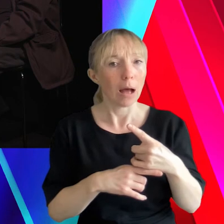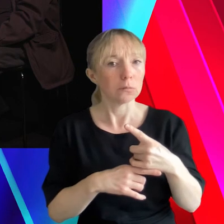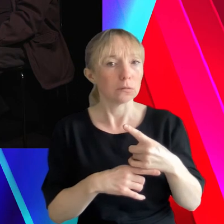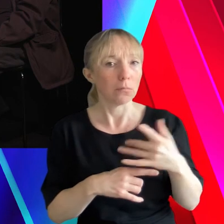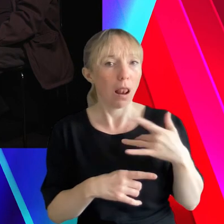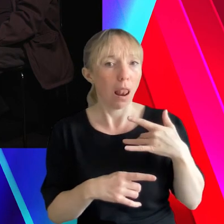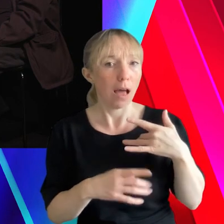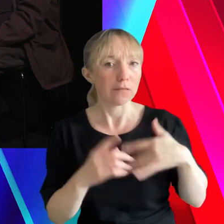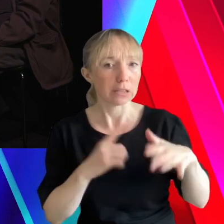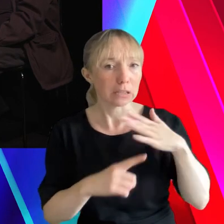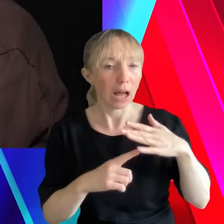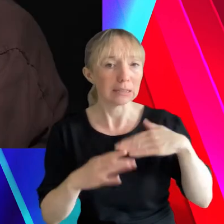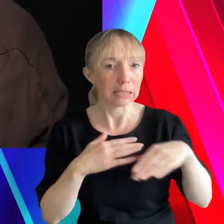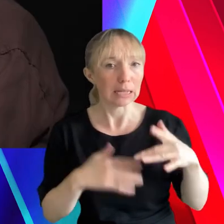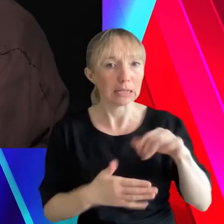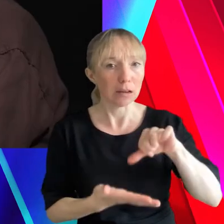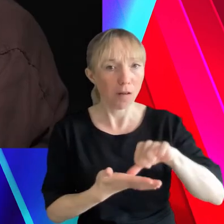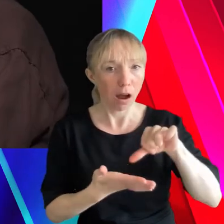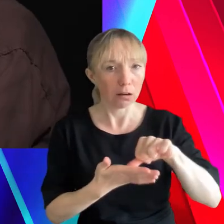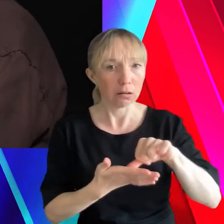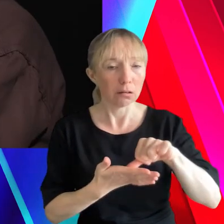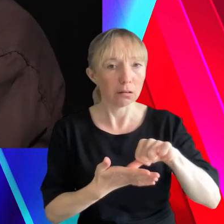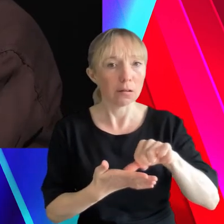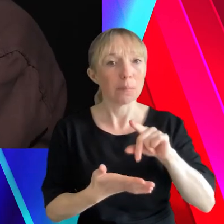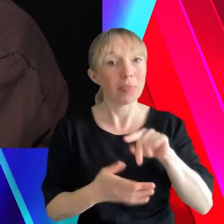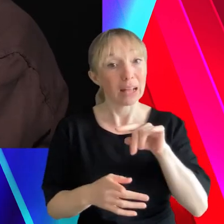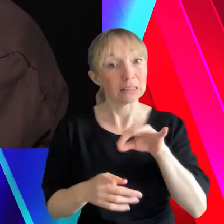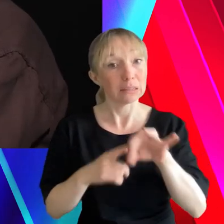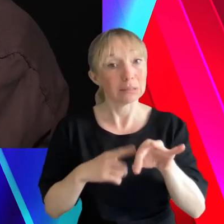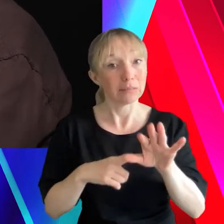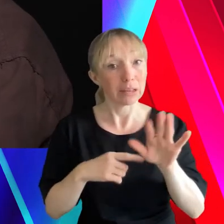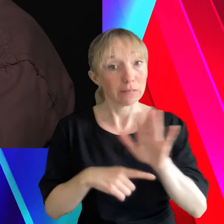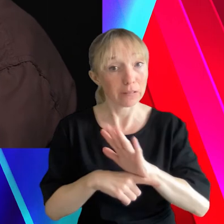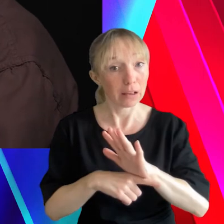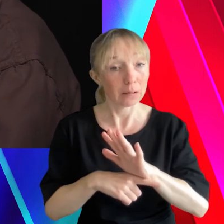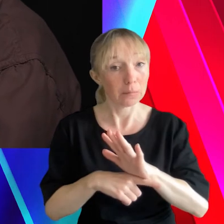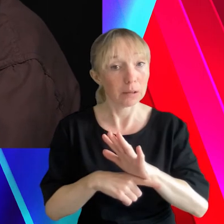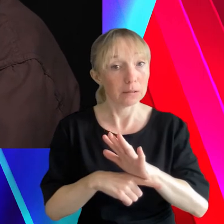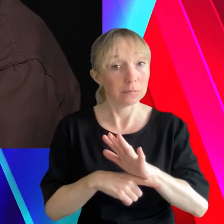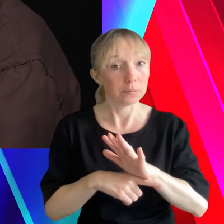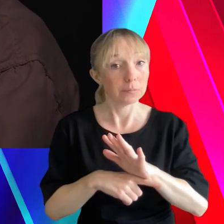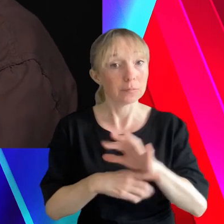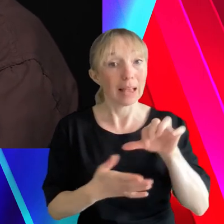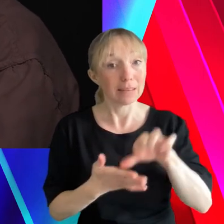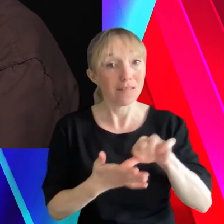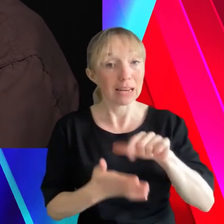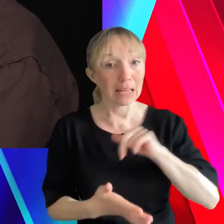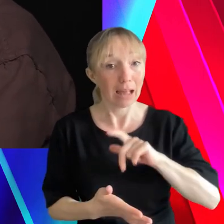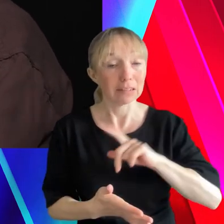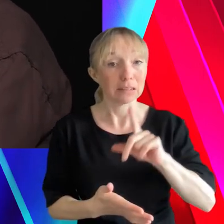and society in Iran, although that particular film, although it has Iranian